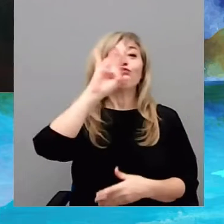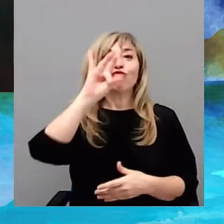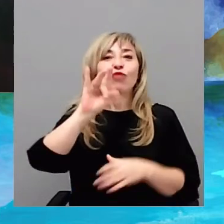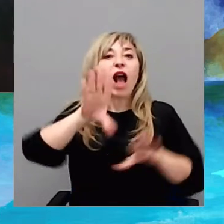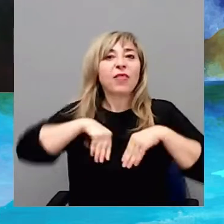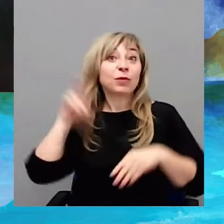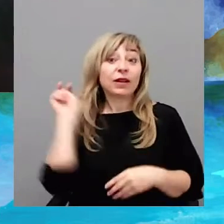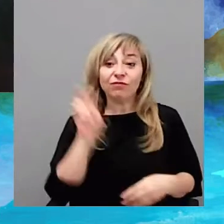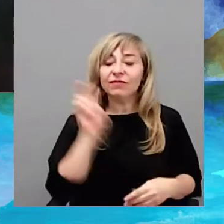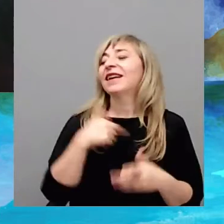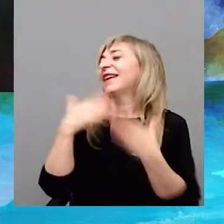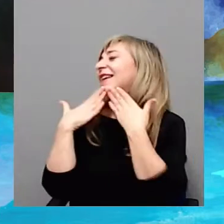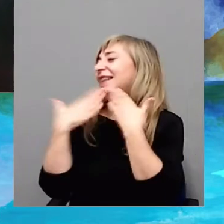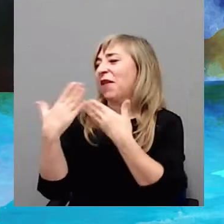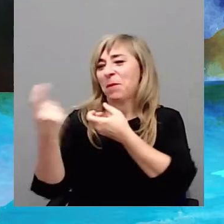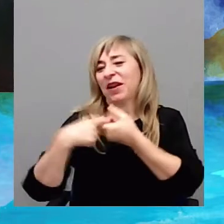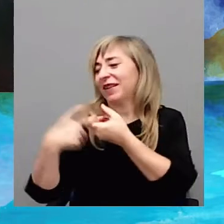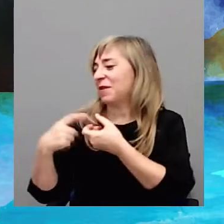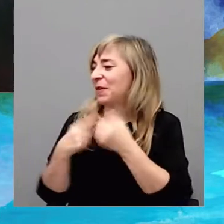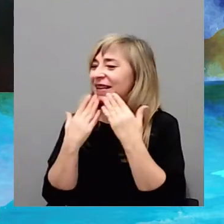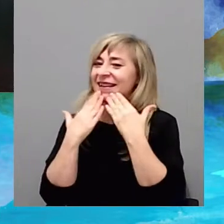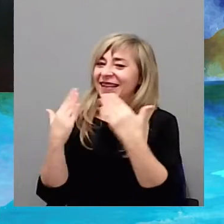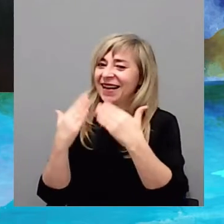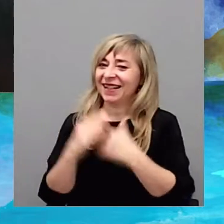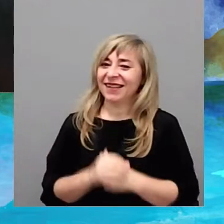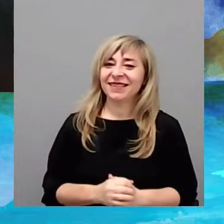participate on this panel. And